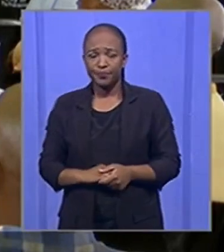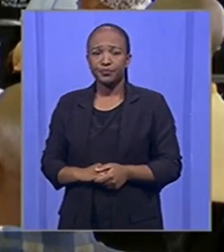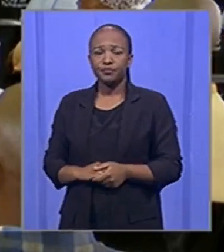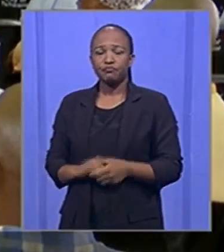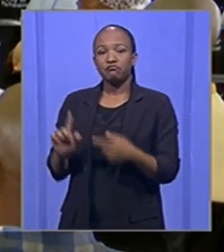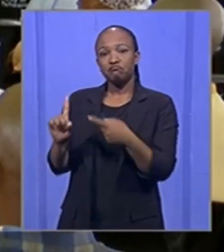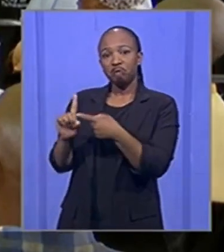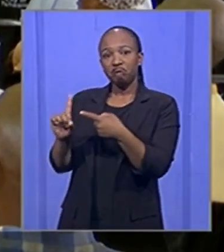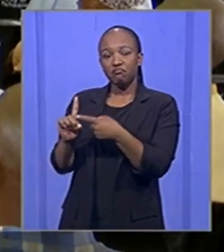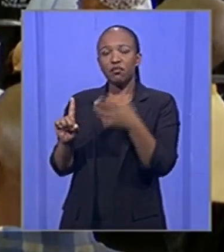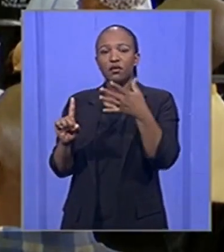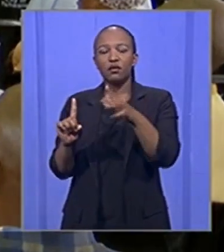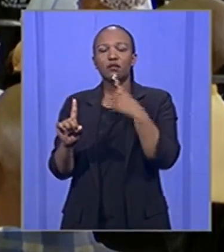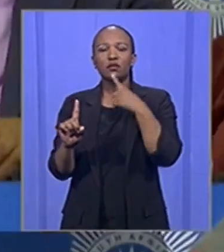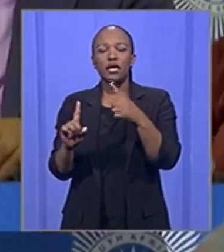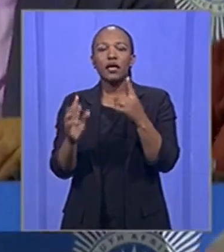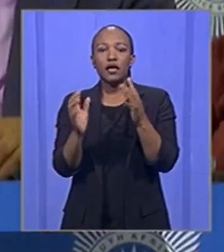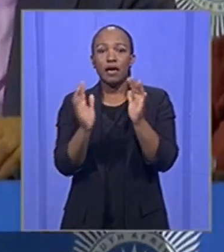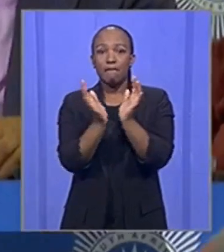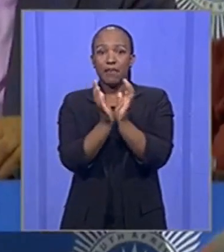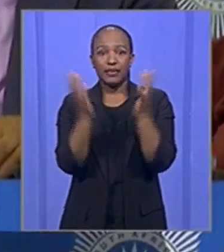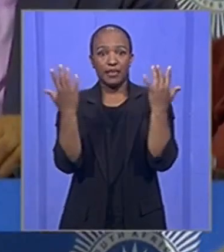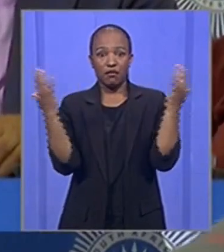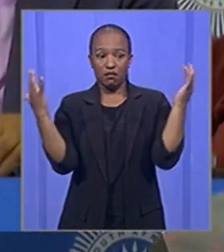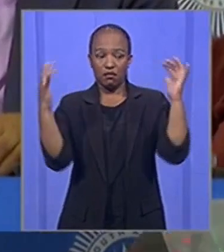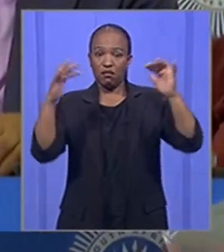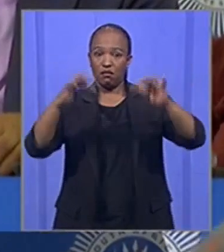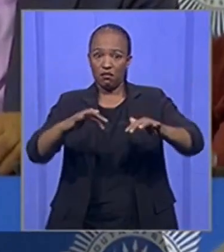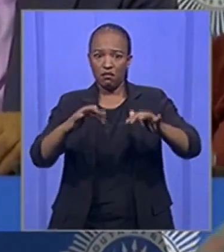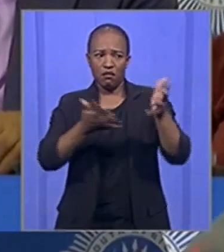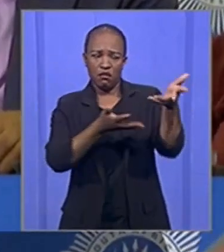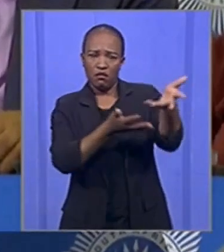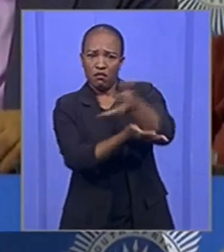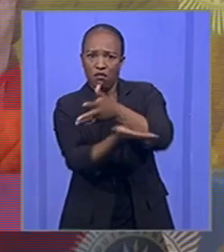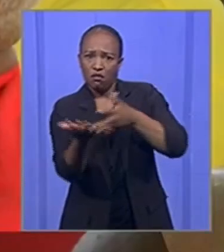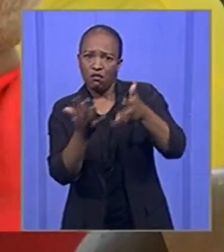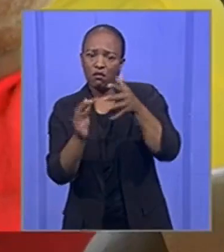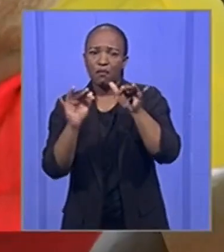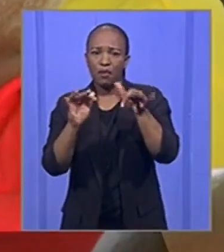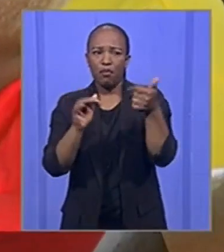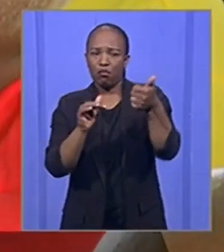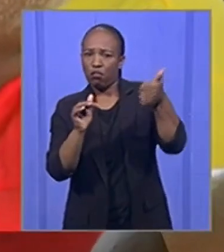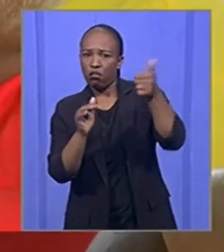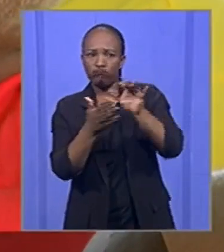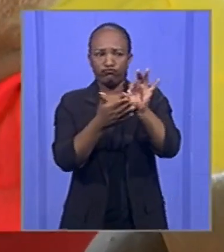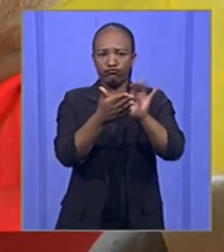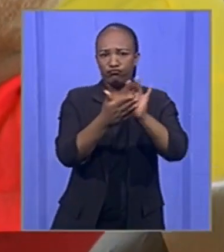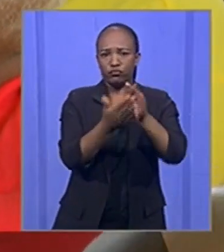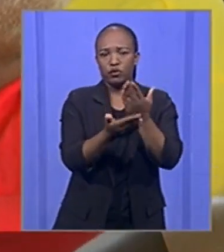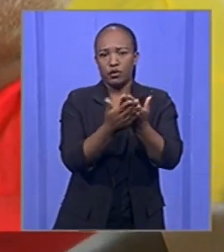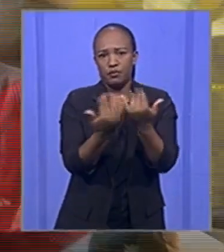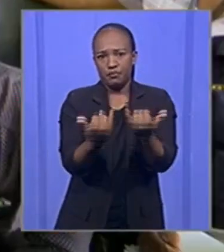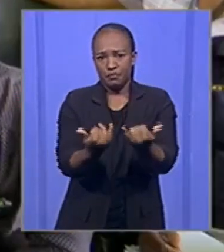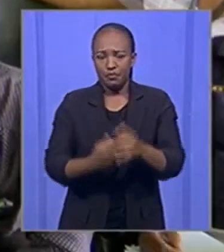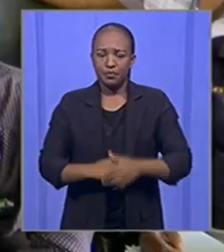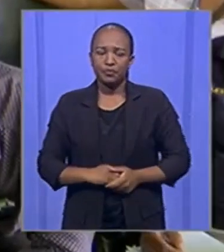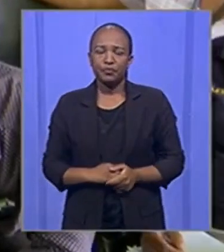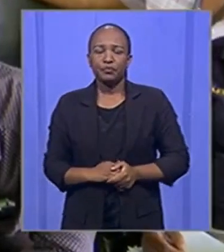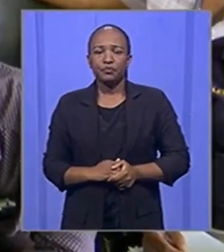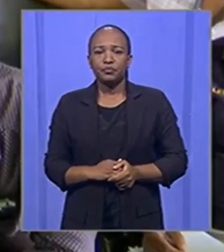a ganetsa gore kopano ya gompieno ke karolo ya lenaane la go lopa batlhophi. Offenses Timo, SABC